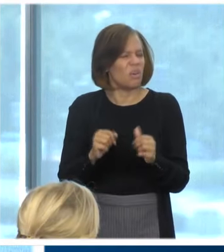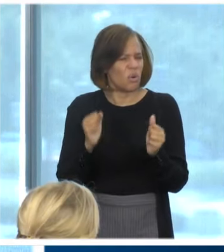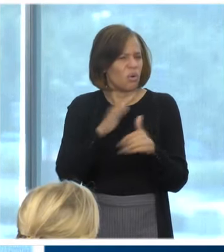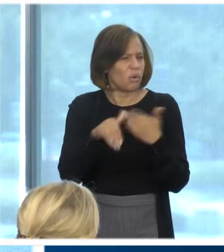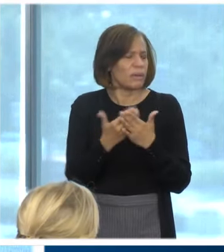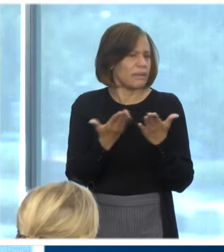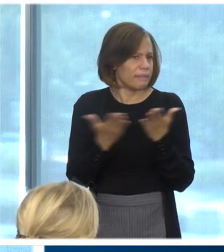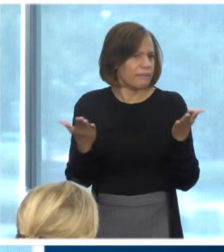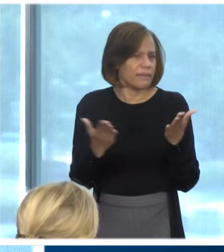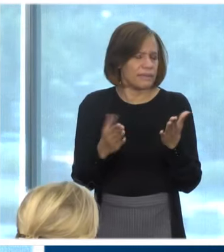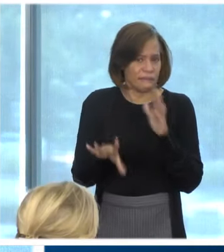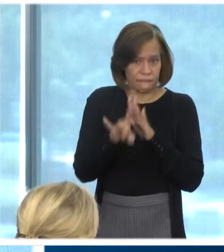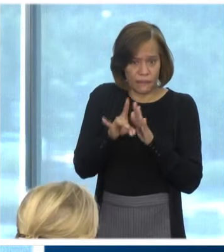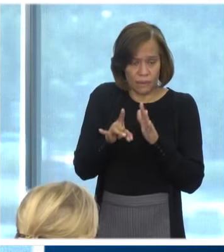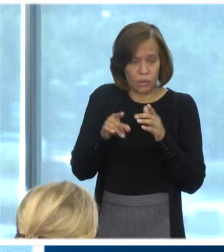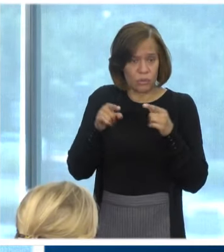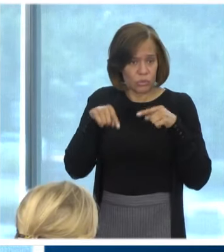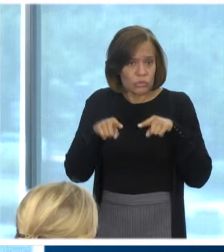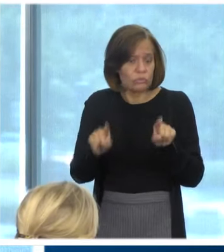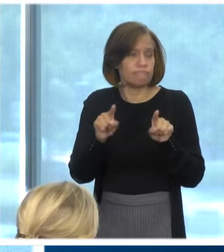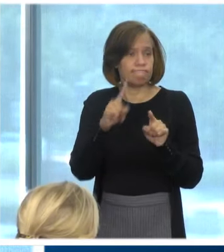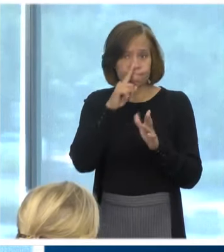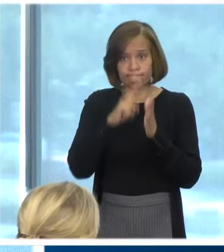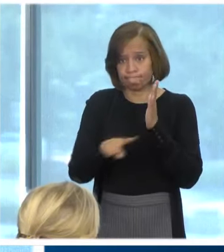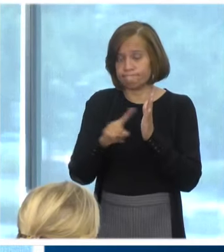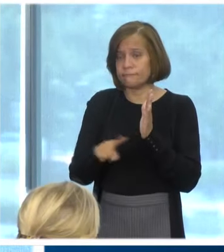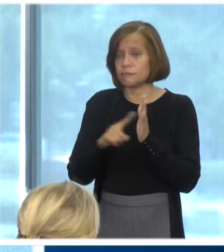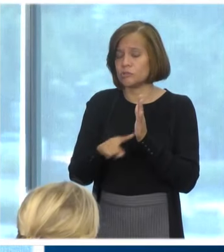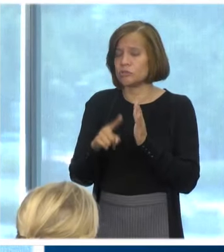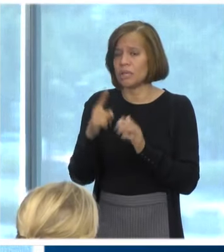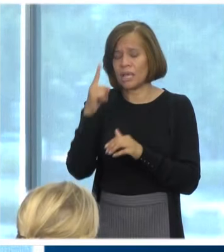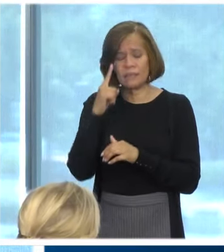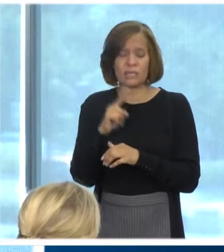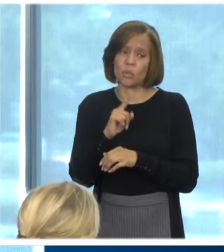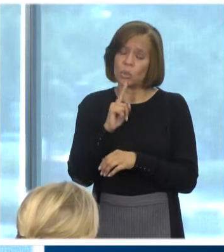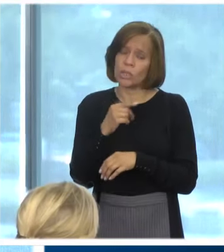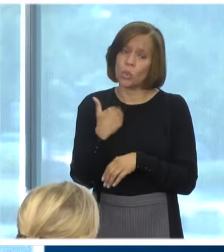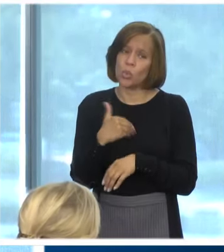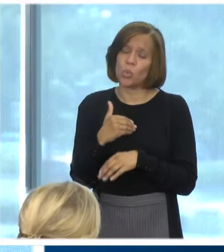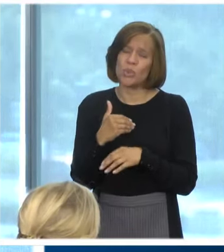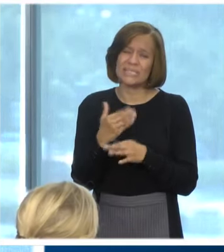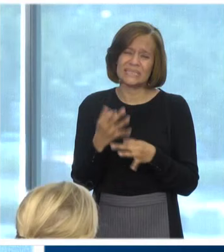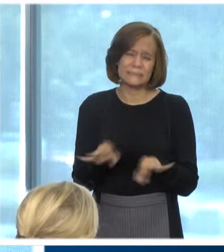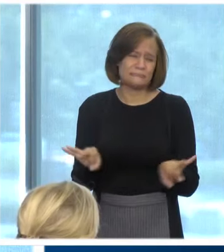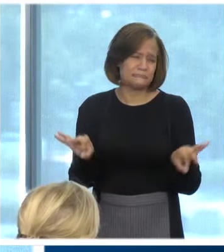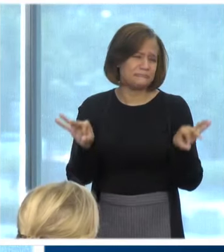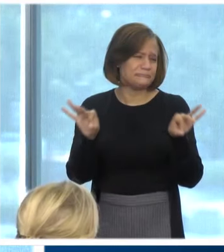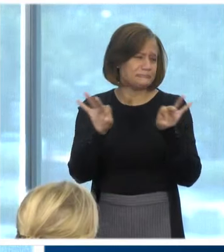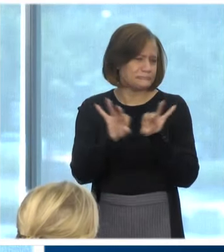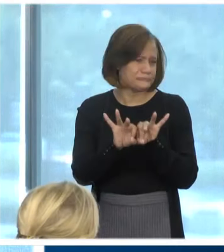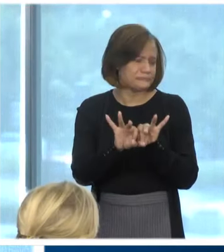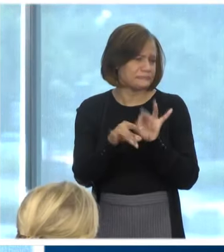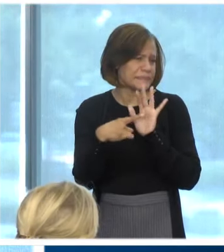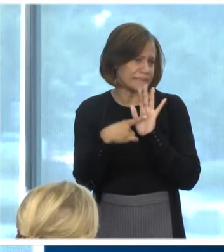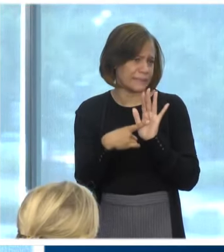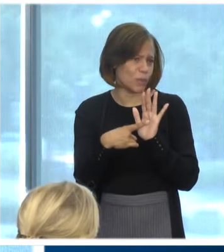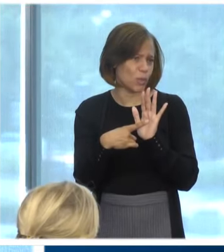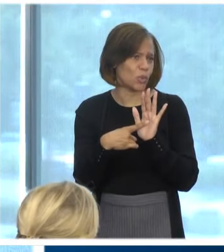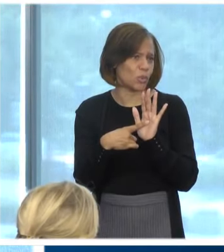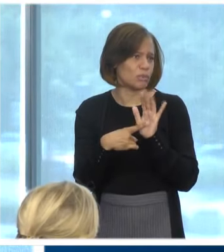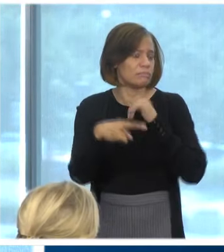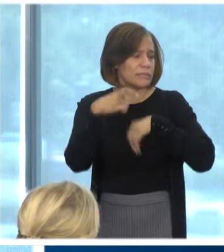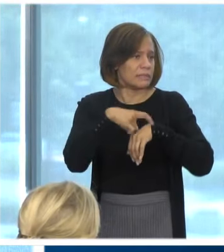things discovered through this investigation, I think are a glaring example. The time for action and